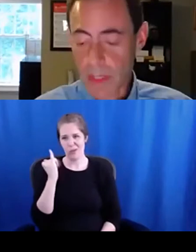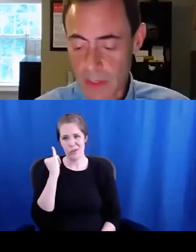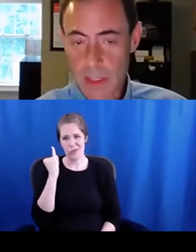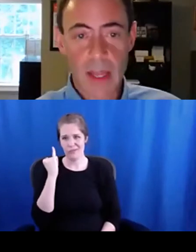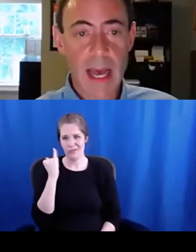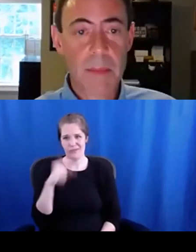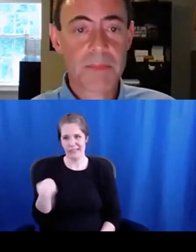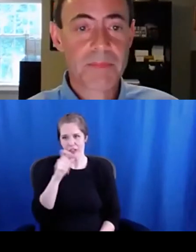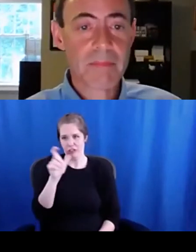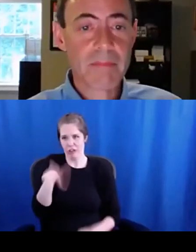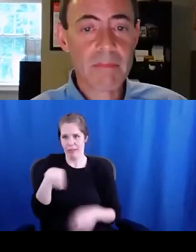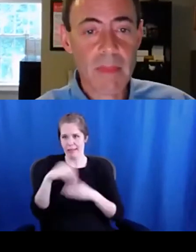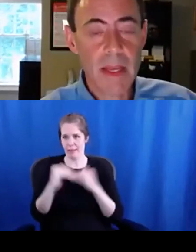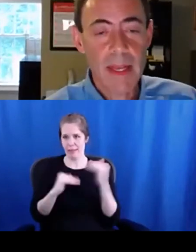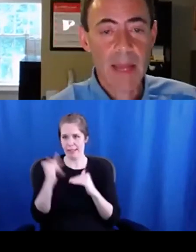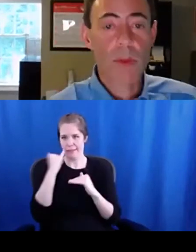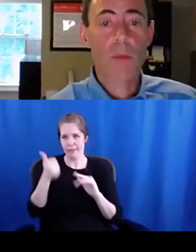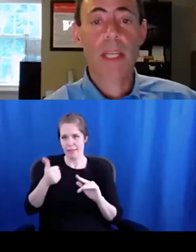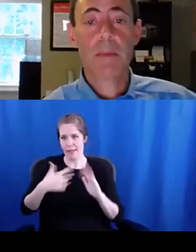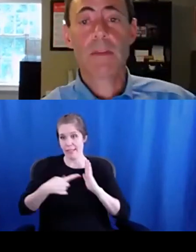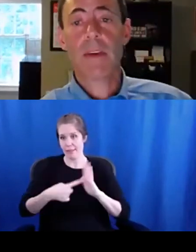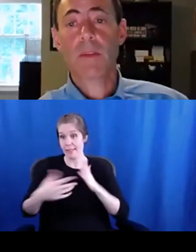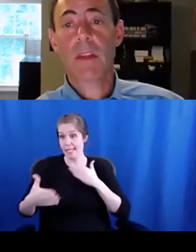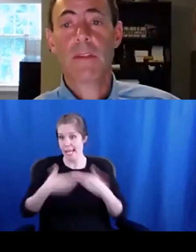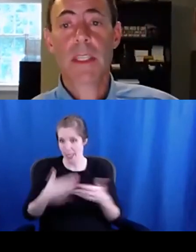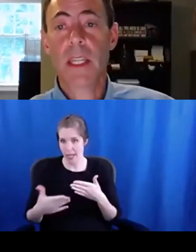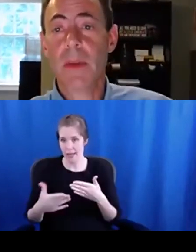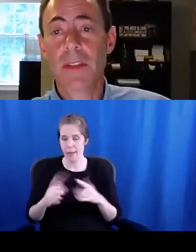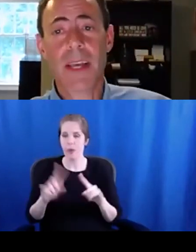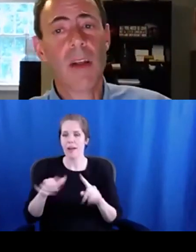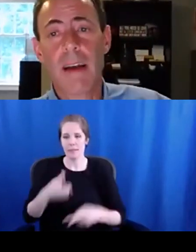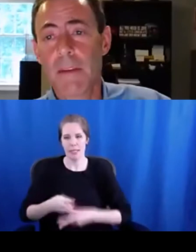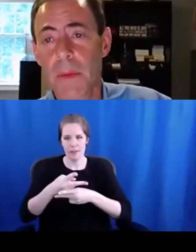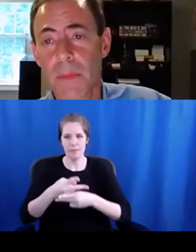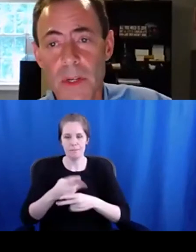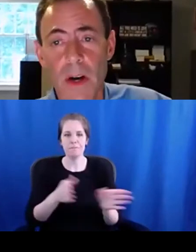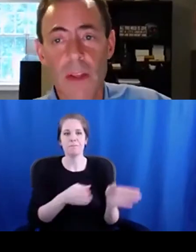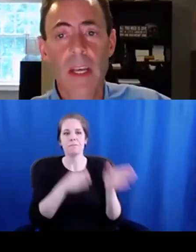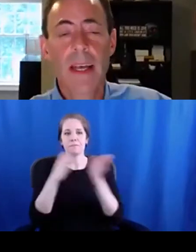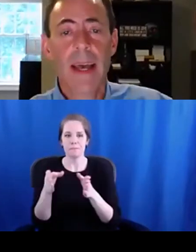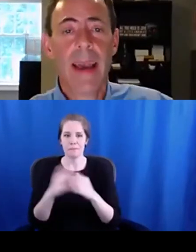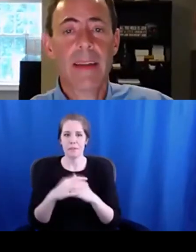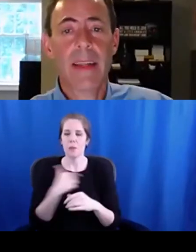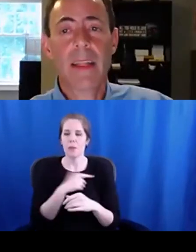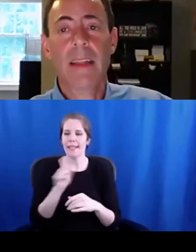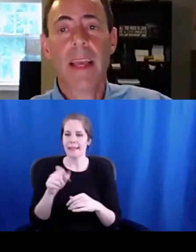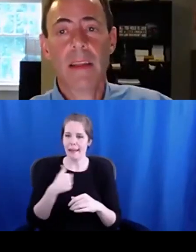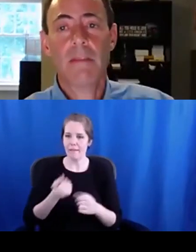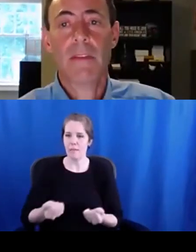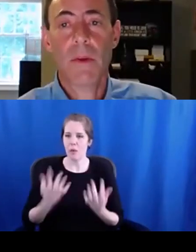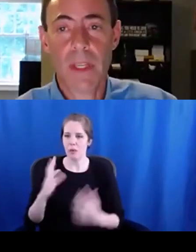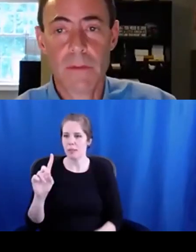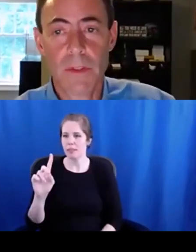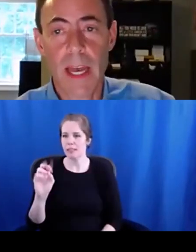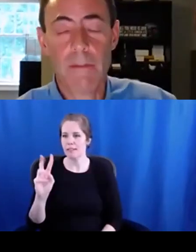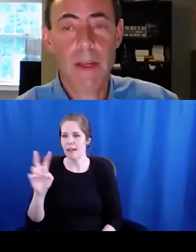bring them into the lab. And more than one type of device within the facility, because they all have different protocols and it can get